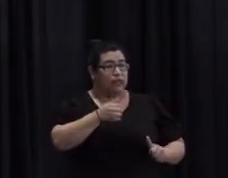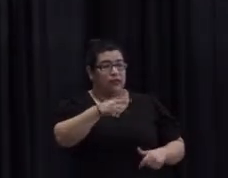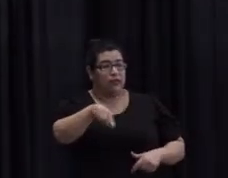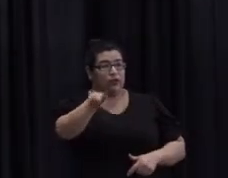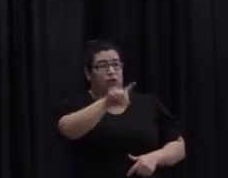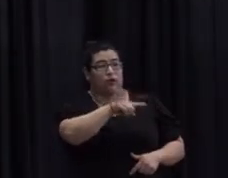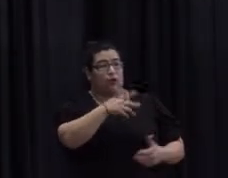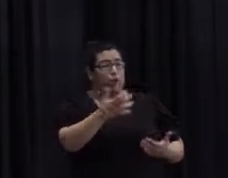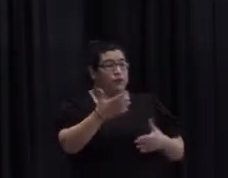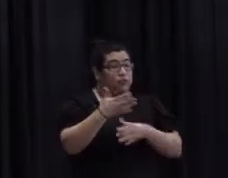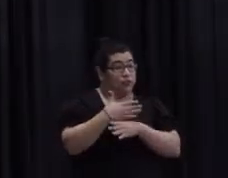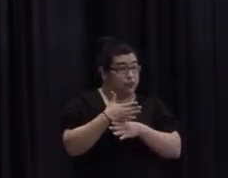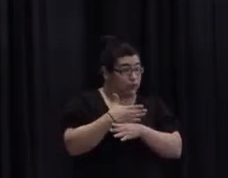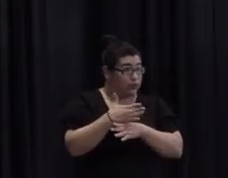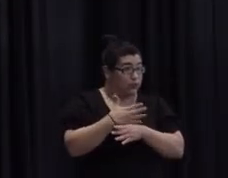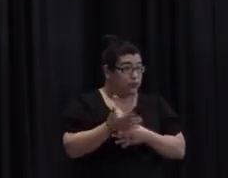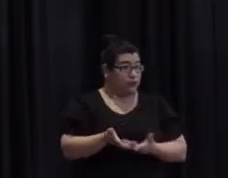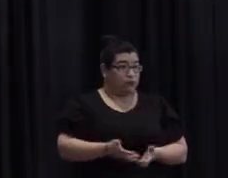you would like to share.